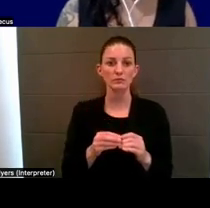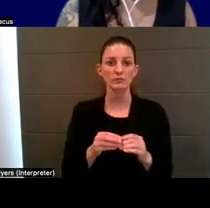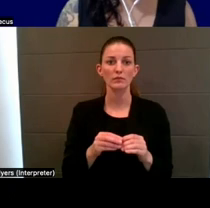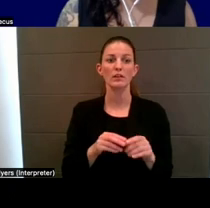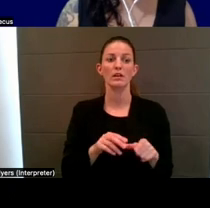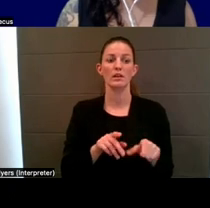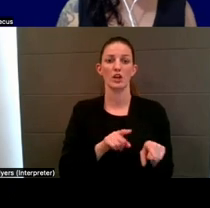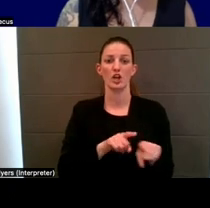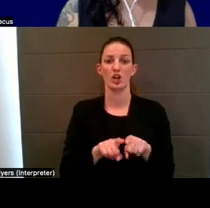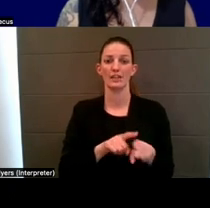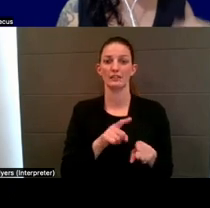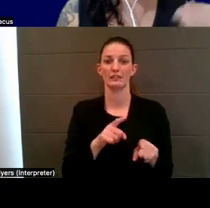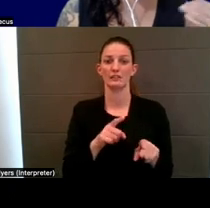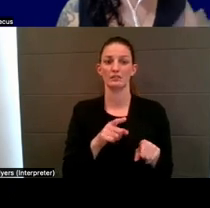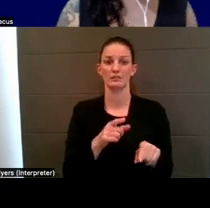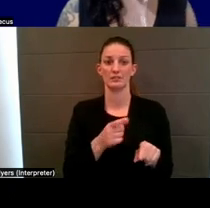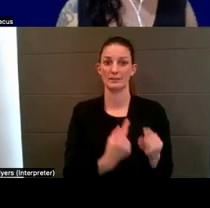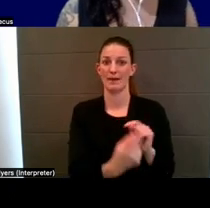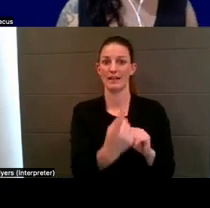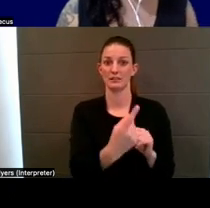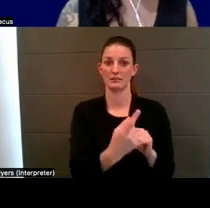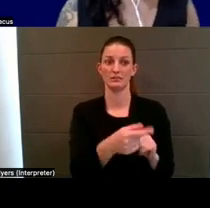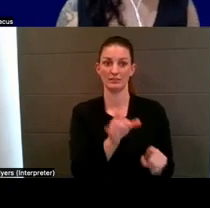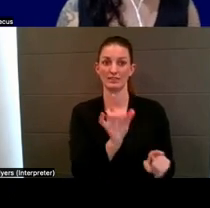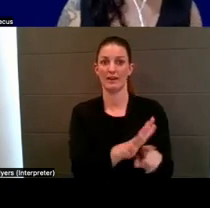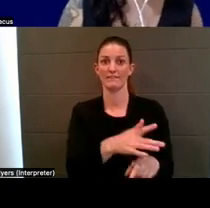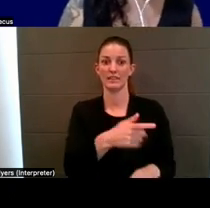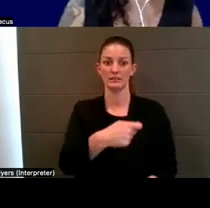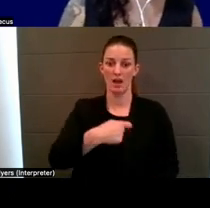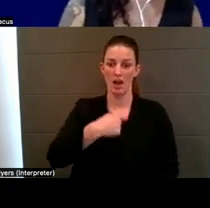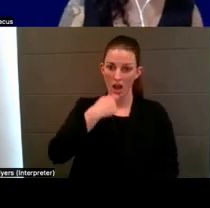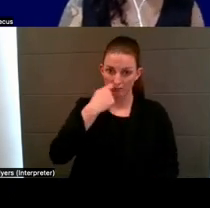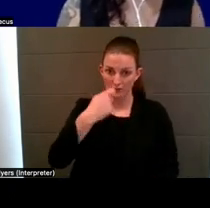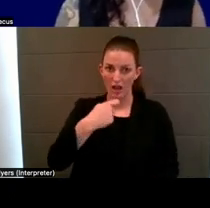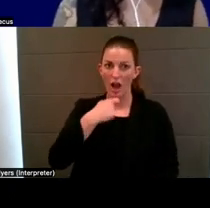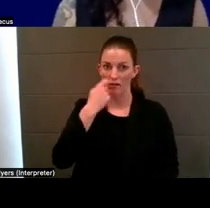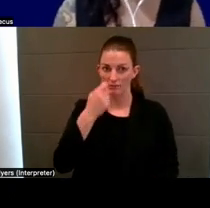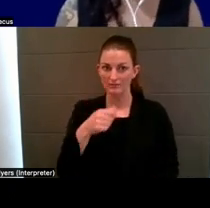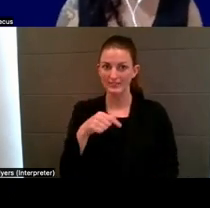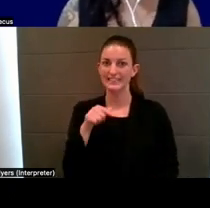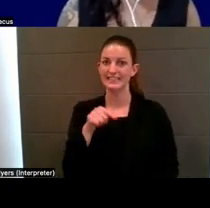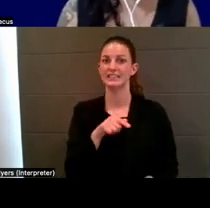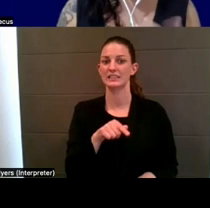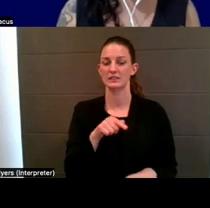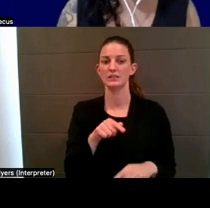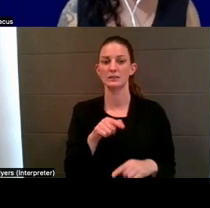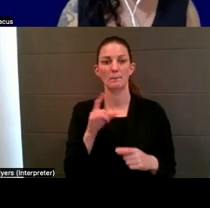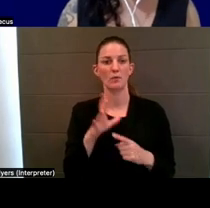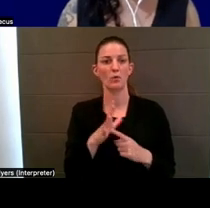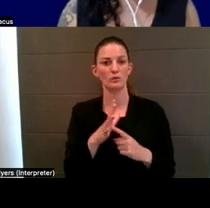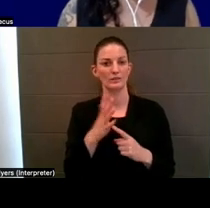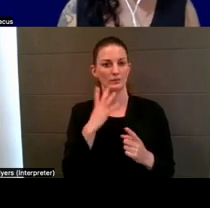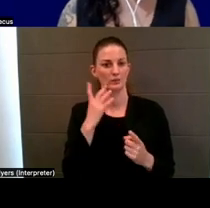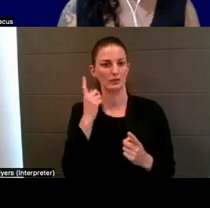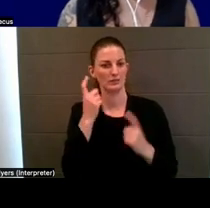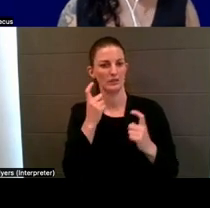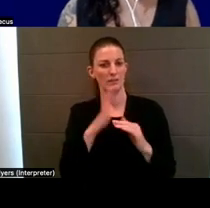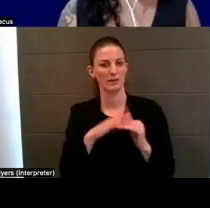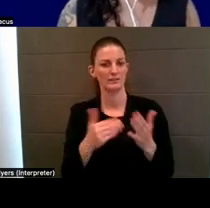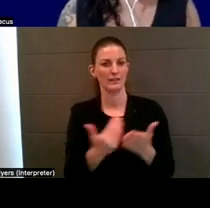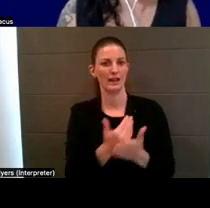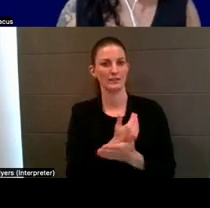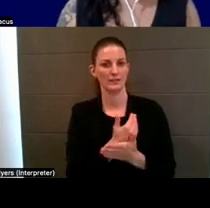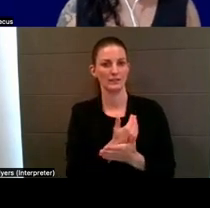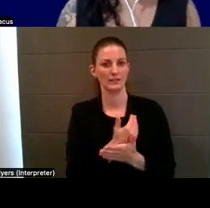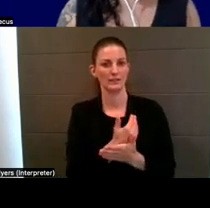with a spoon is a really good example of how safety and independence might need to be considered.